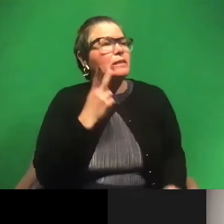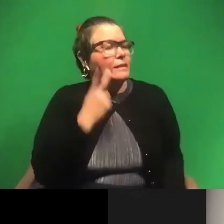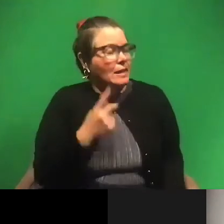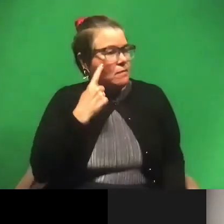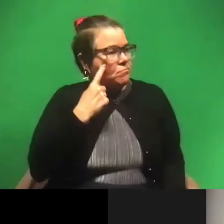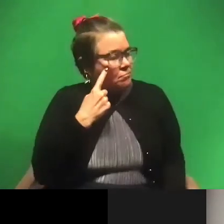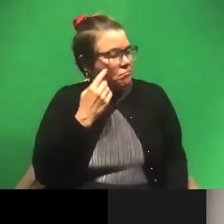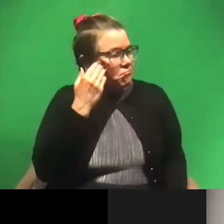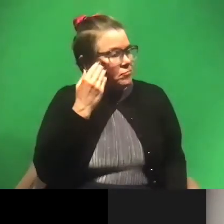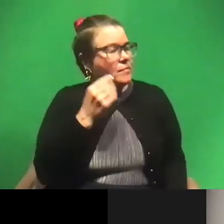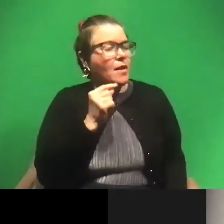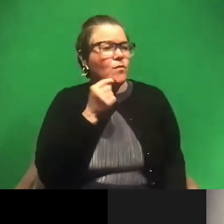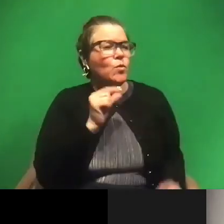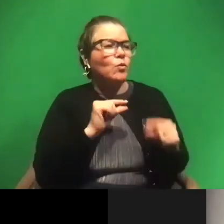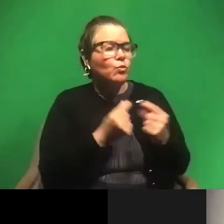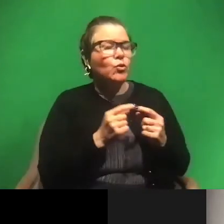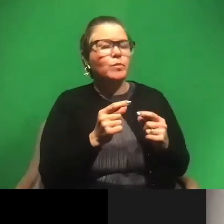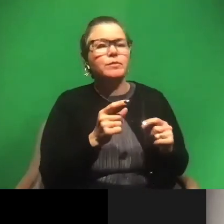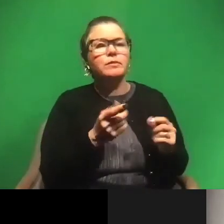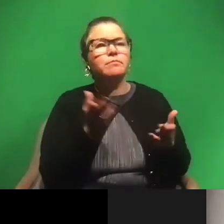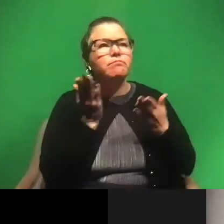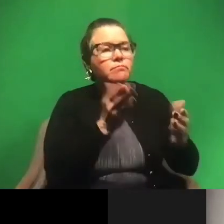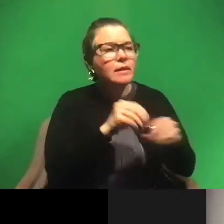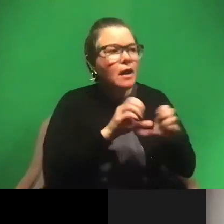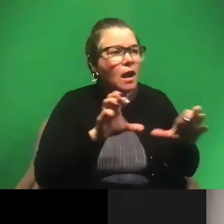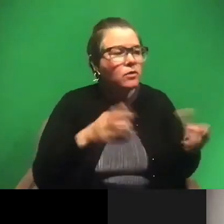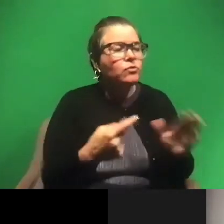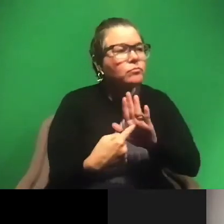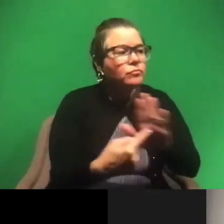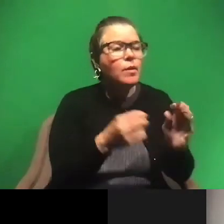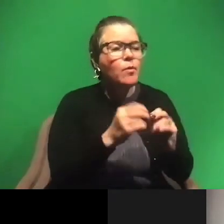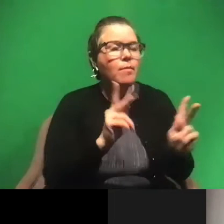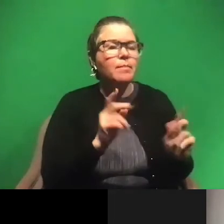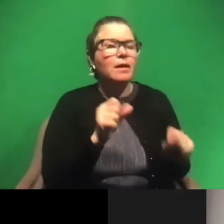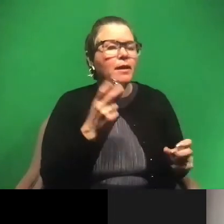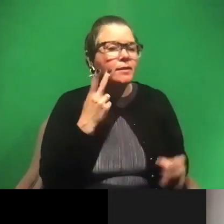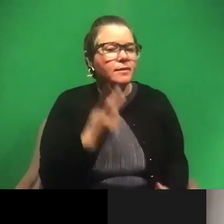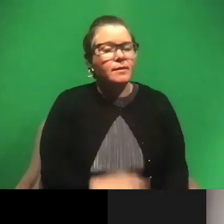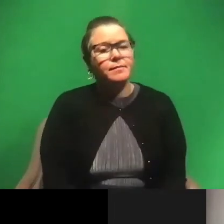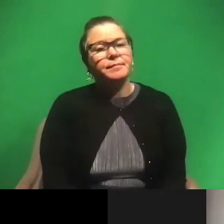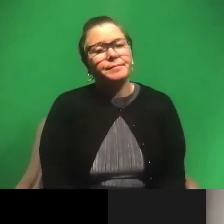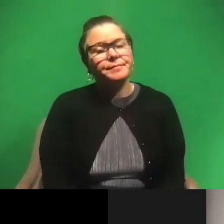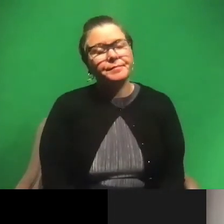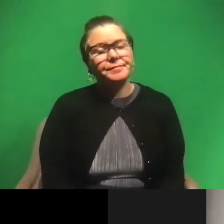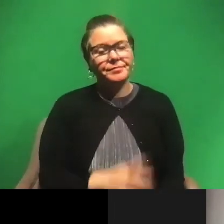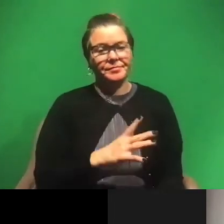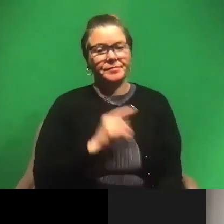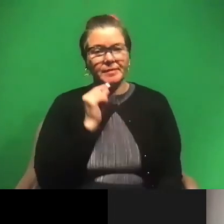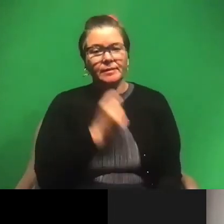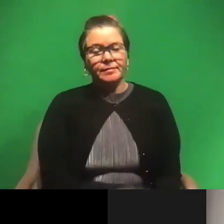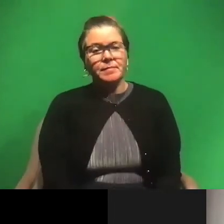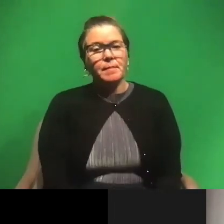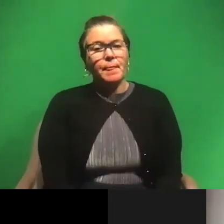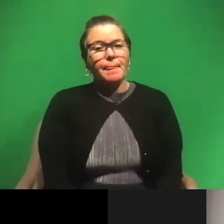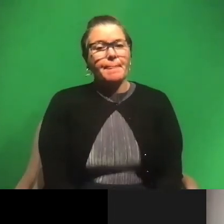really cool groups that are doing things like taking them into classrooms and things so that more people do get to see them, which will be really neat.